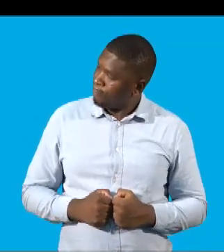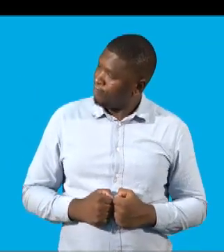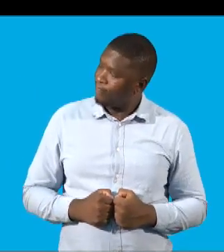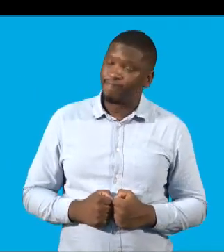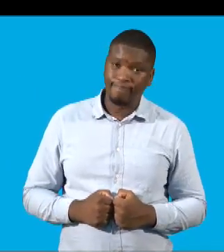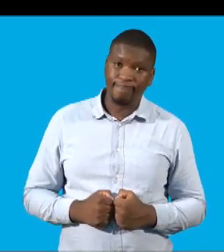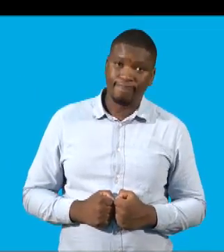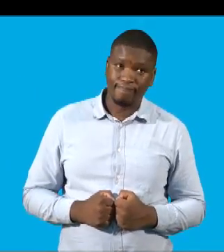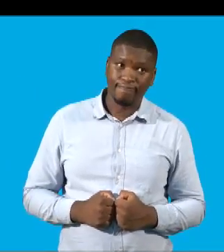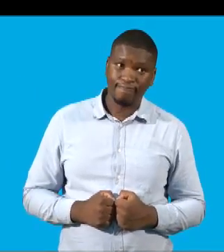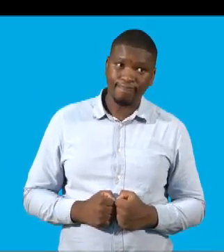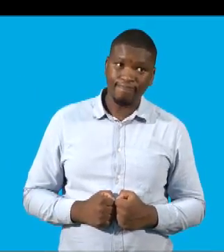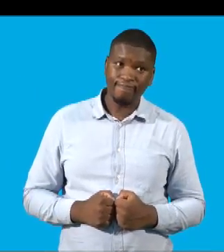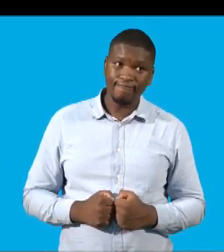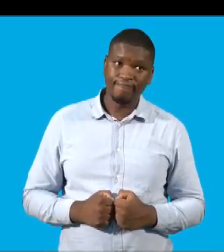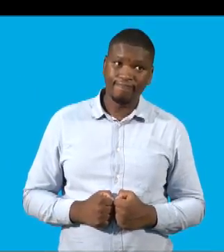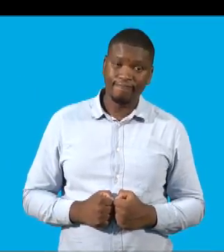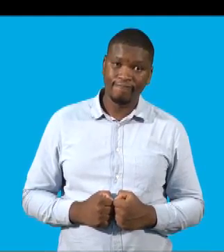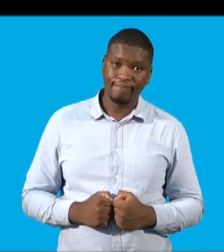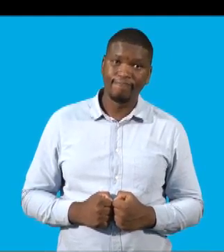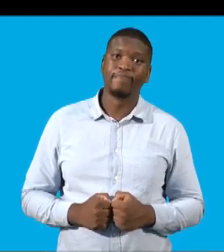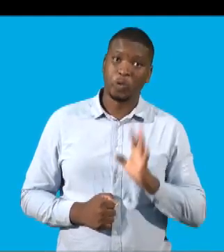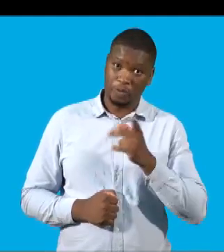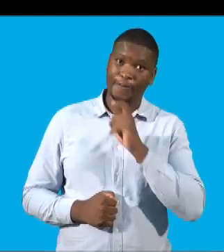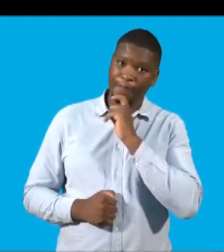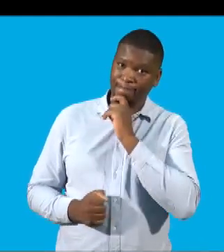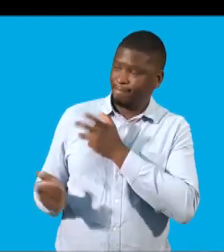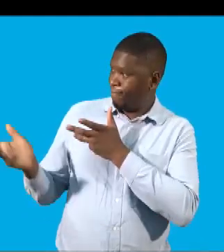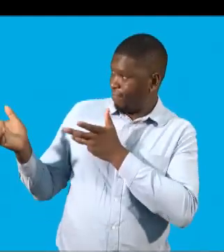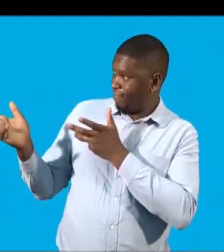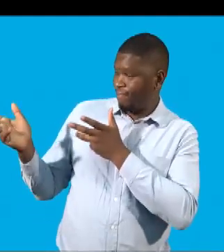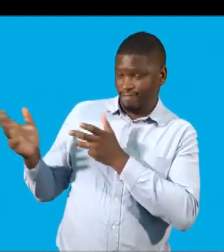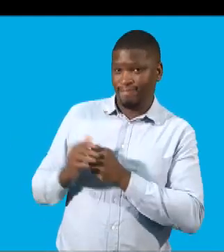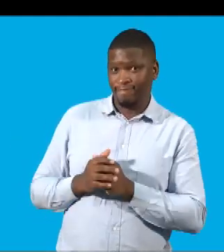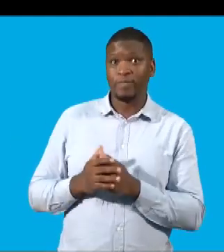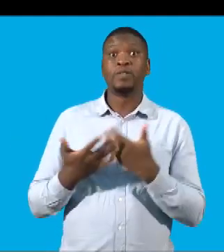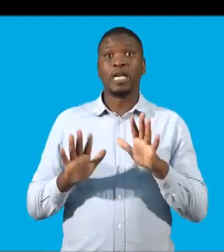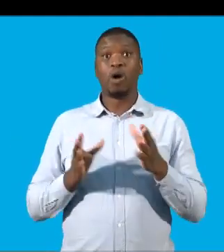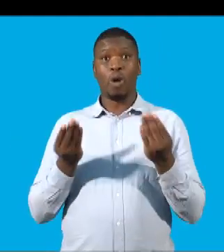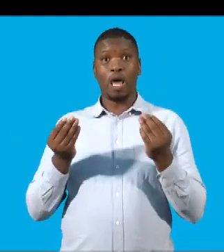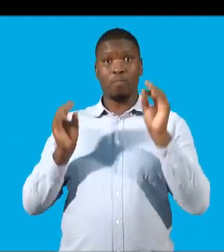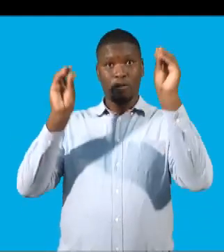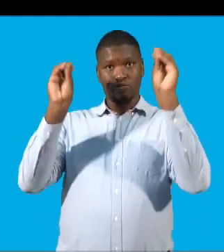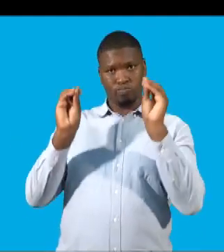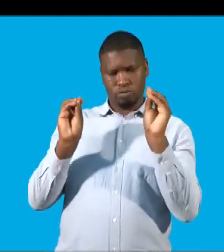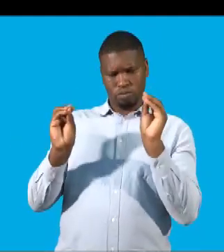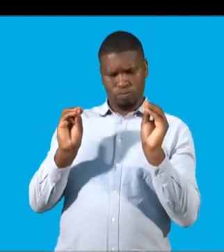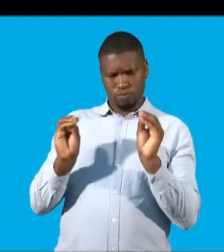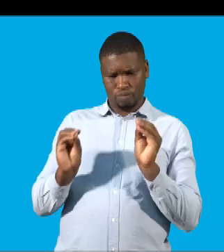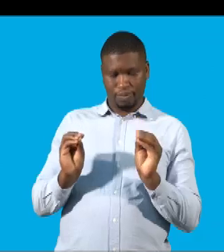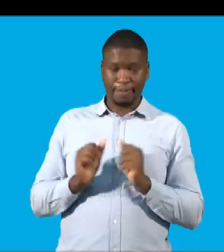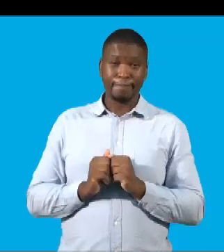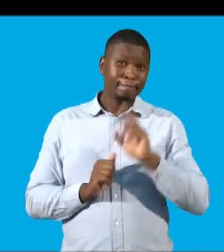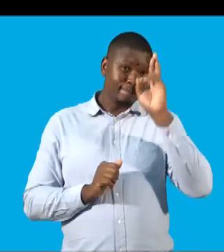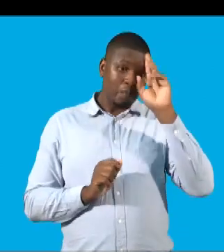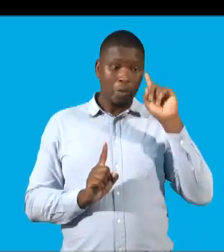1, and that is divided by r minus 1. So we are going to just substitute. How many terms are we calculating?